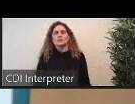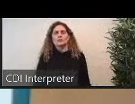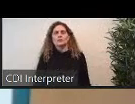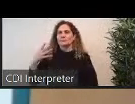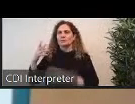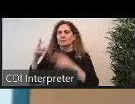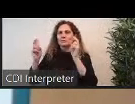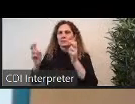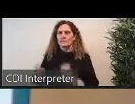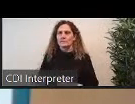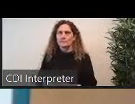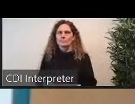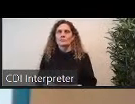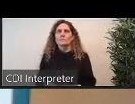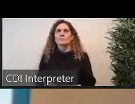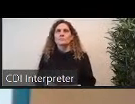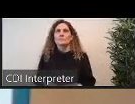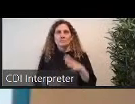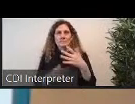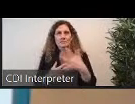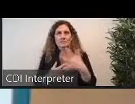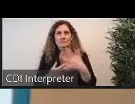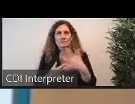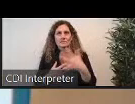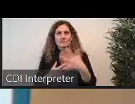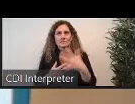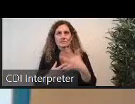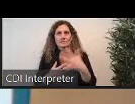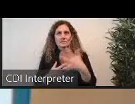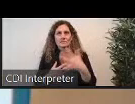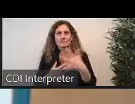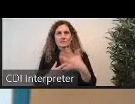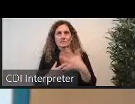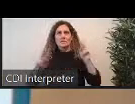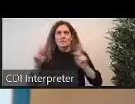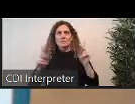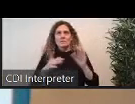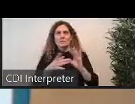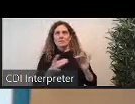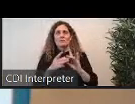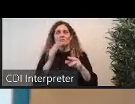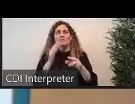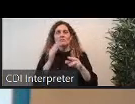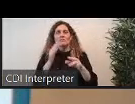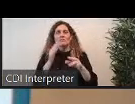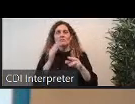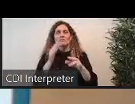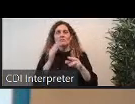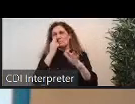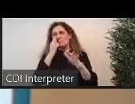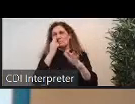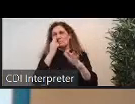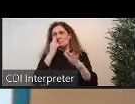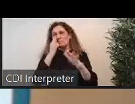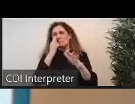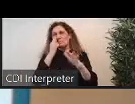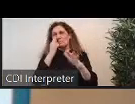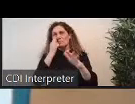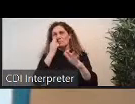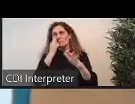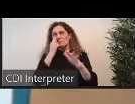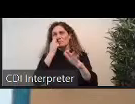speakers on this media briefing. We're very fortunate and we're very happy that we continue to see data that supports a slow and